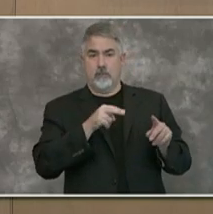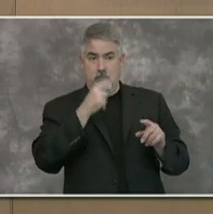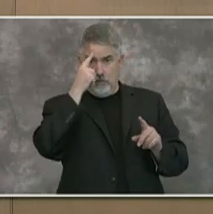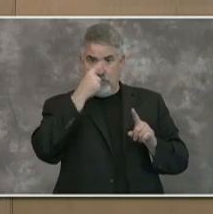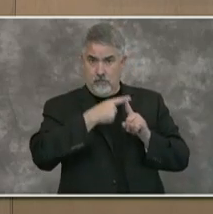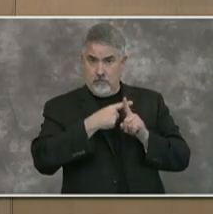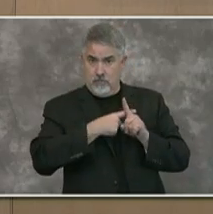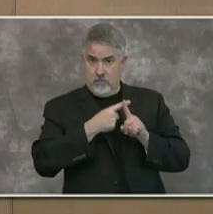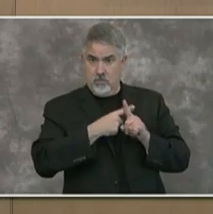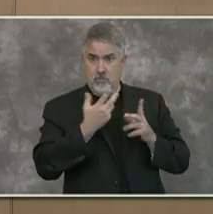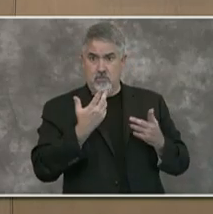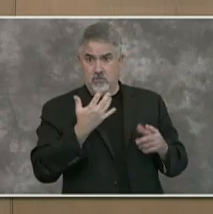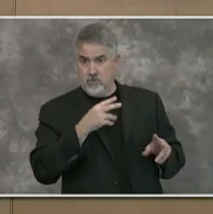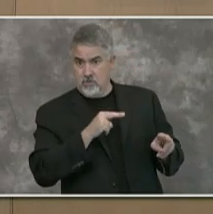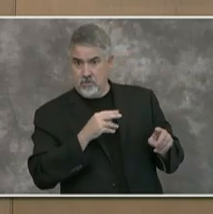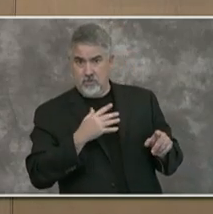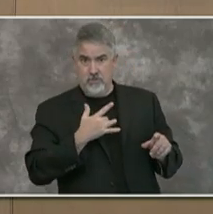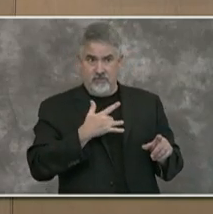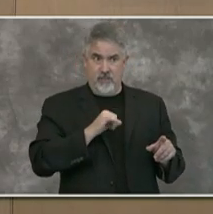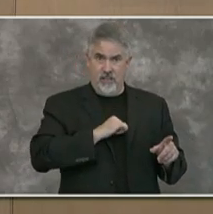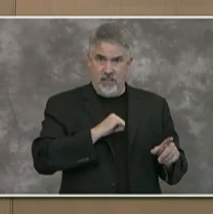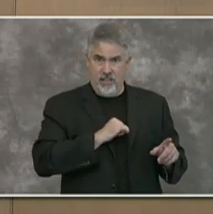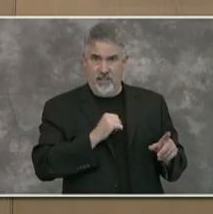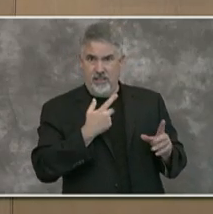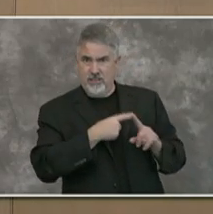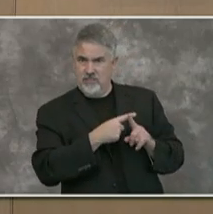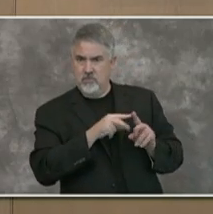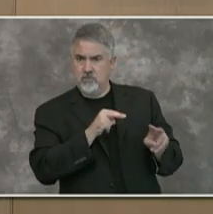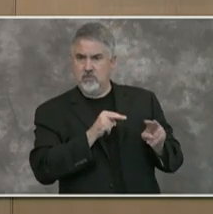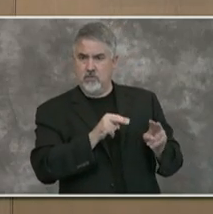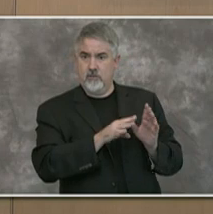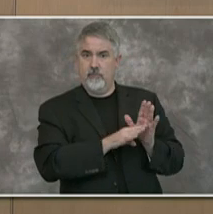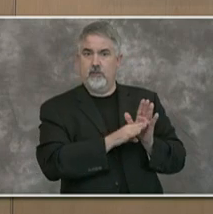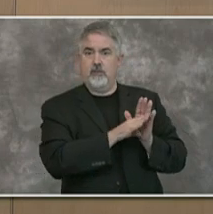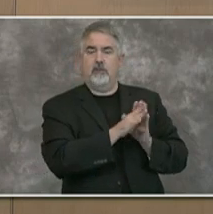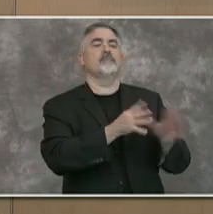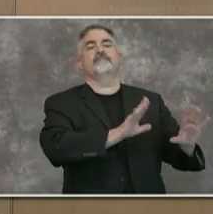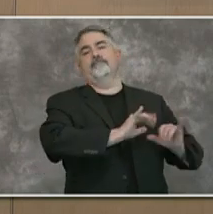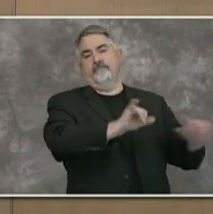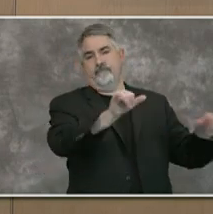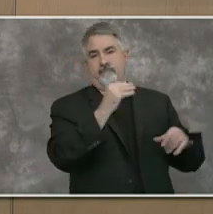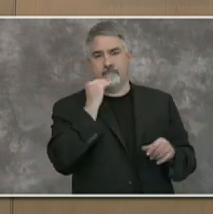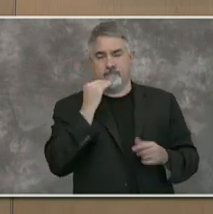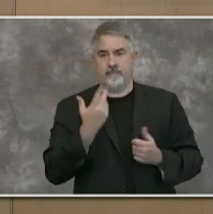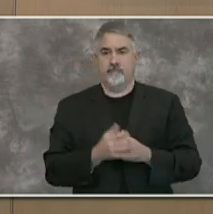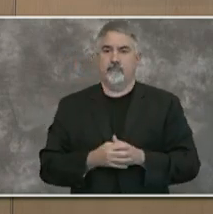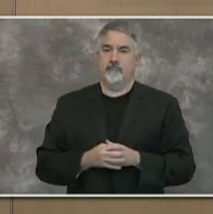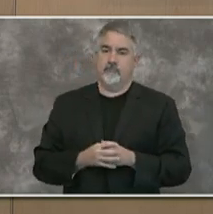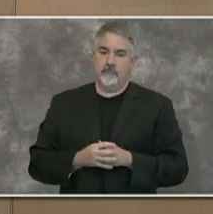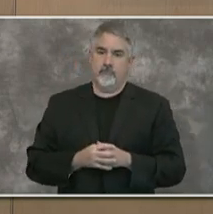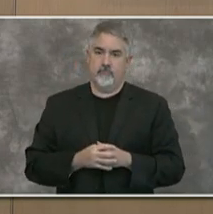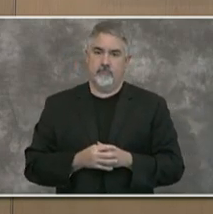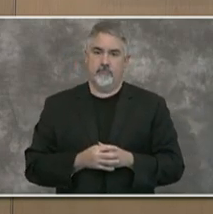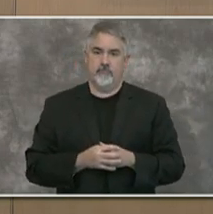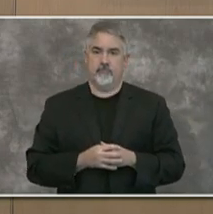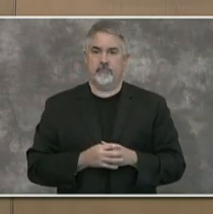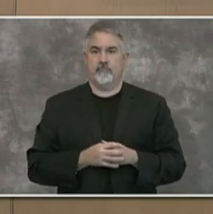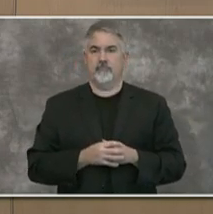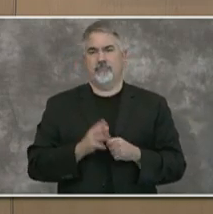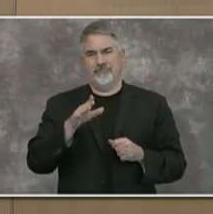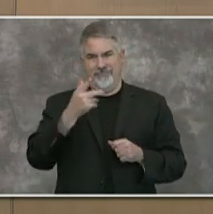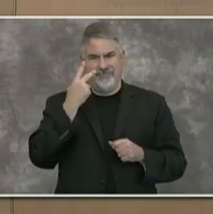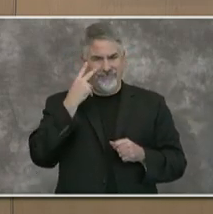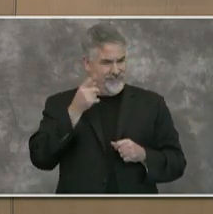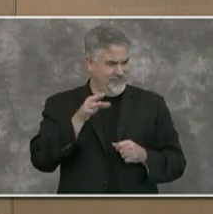and if symptoms develop, then those individuals would stay at home. And as you may recall, on the